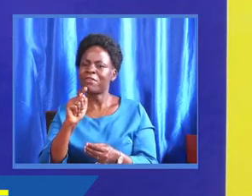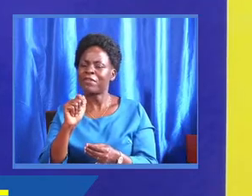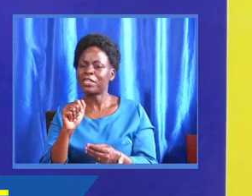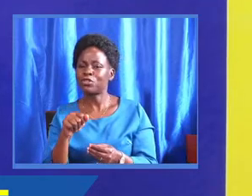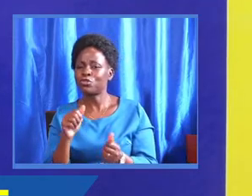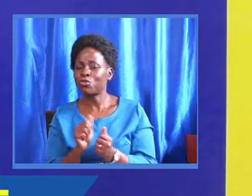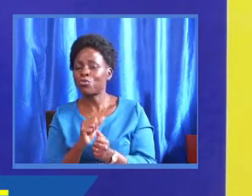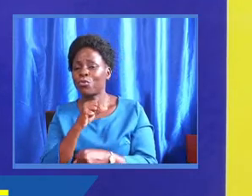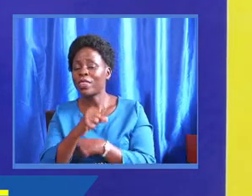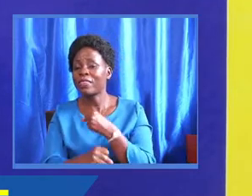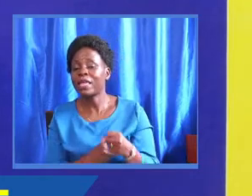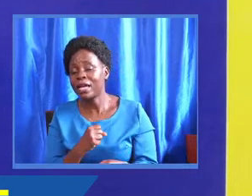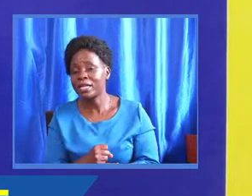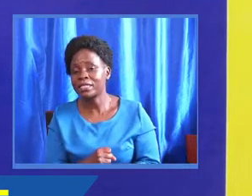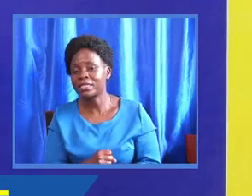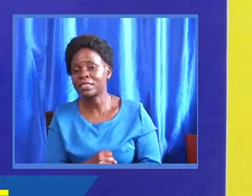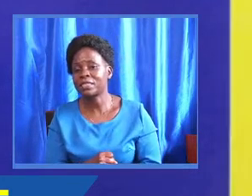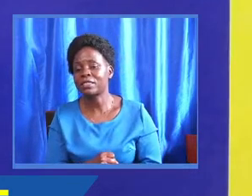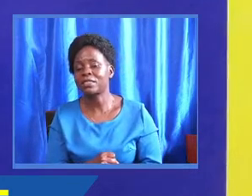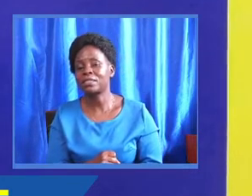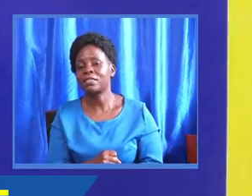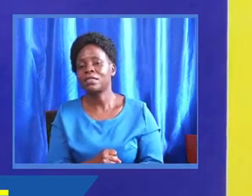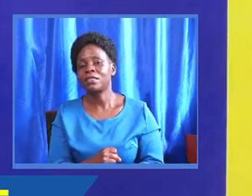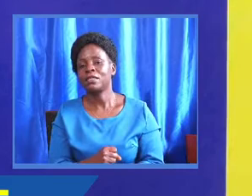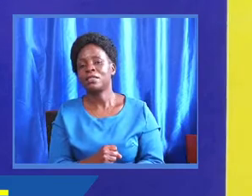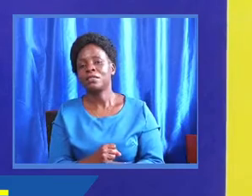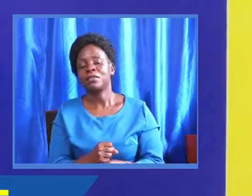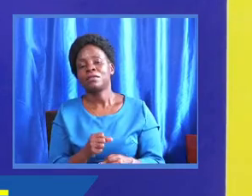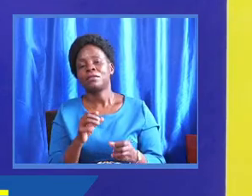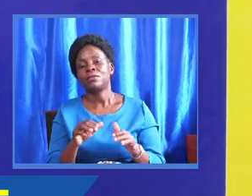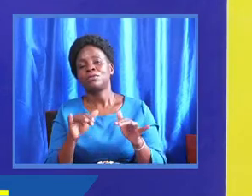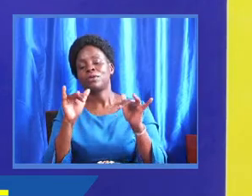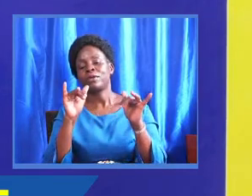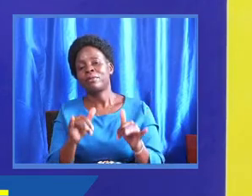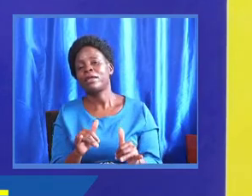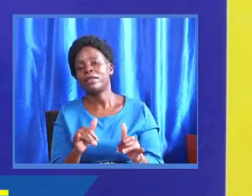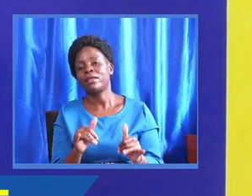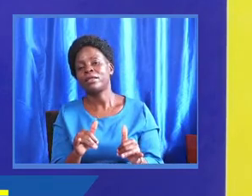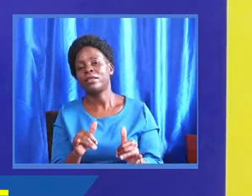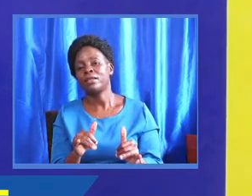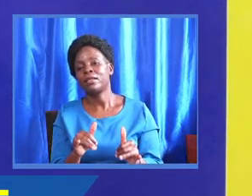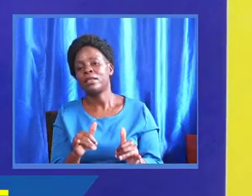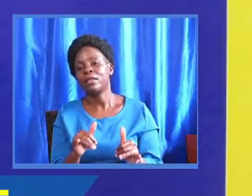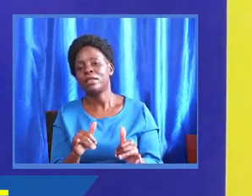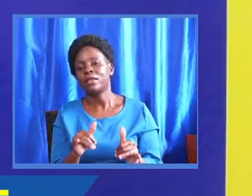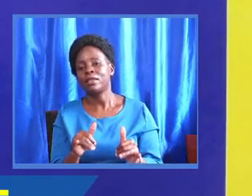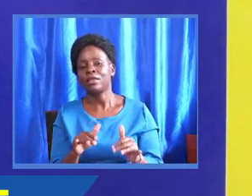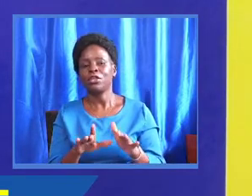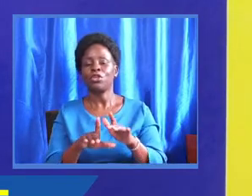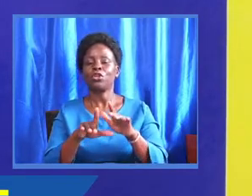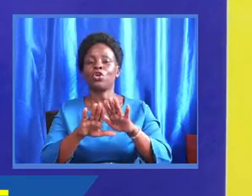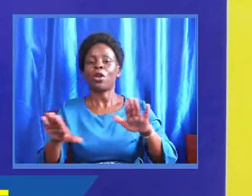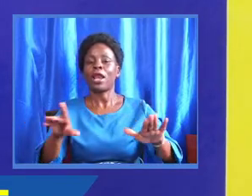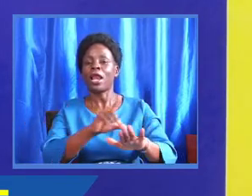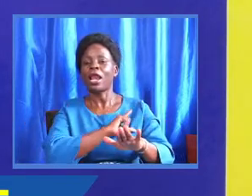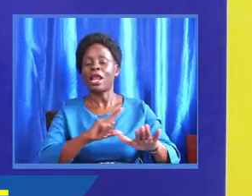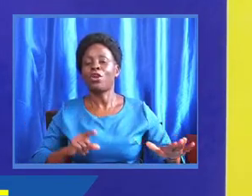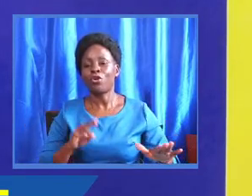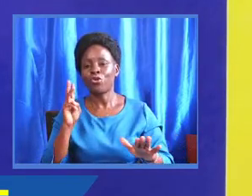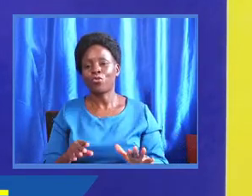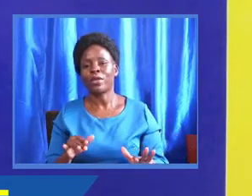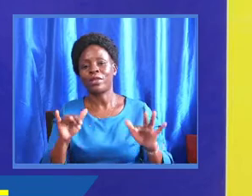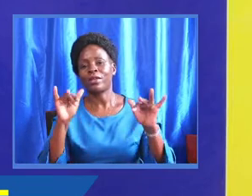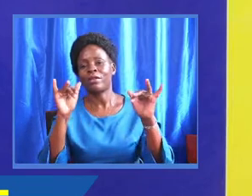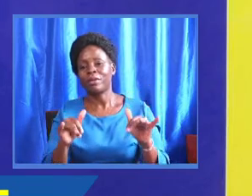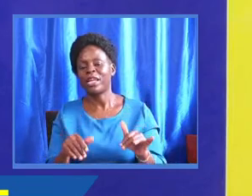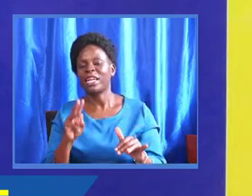years, your building will remain, or buildings or your land will remain, and it